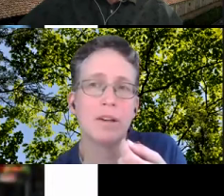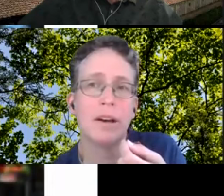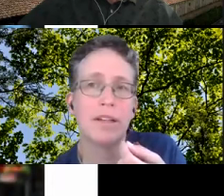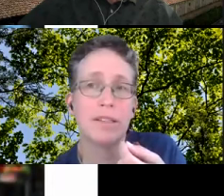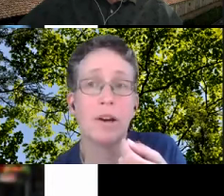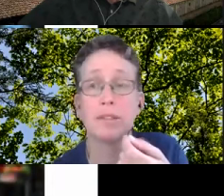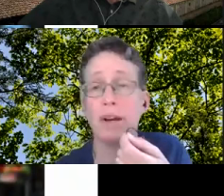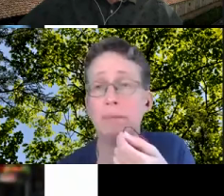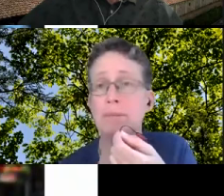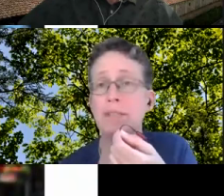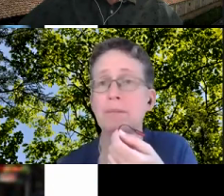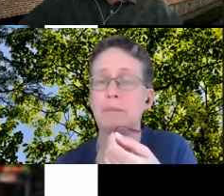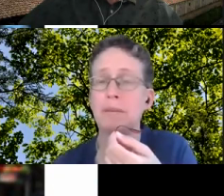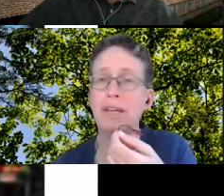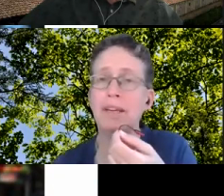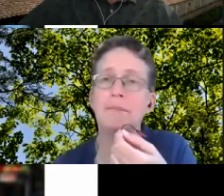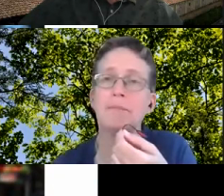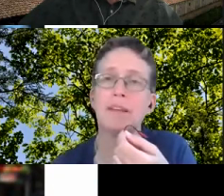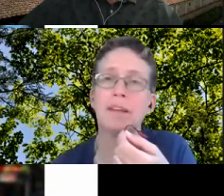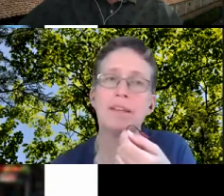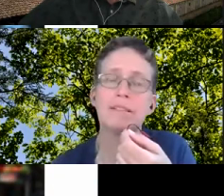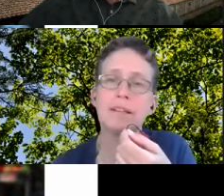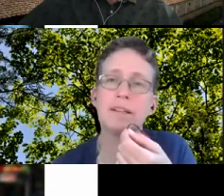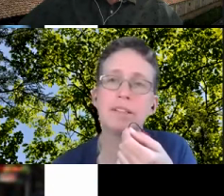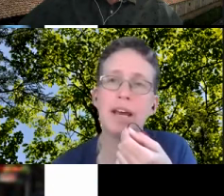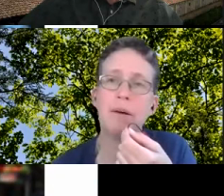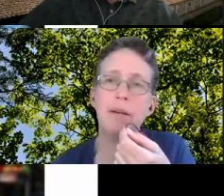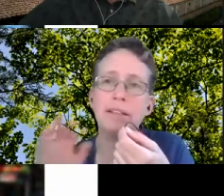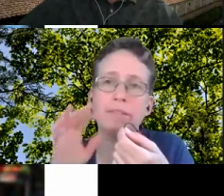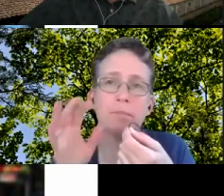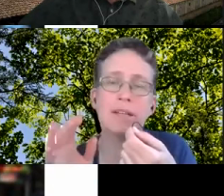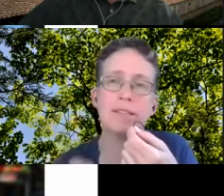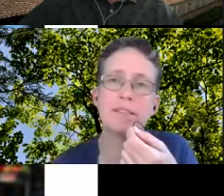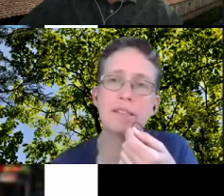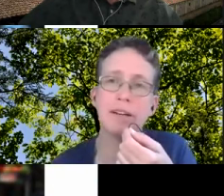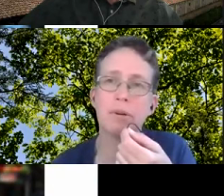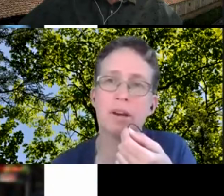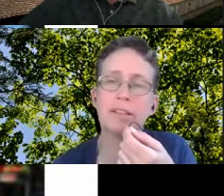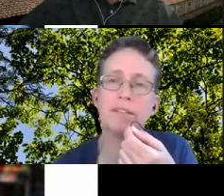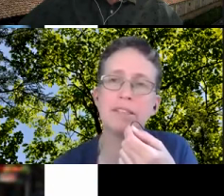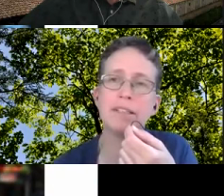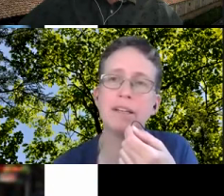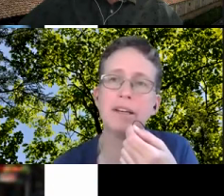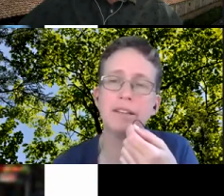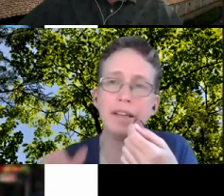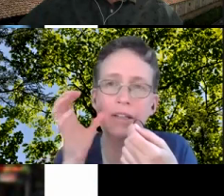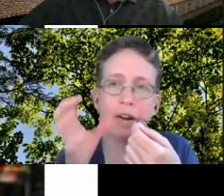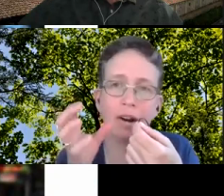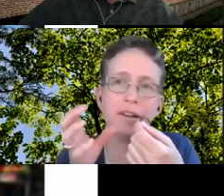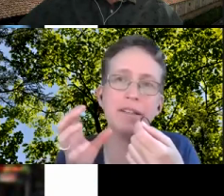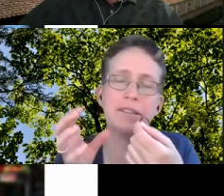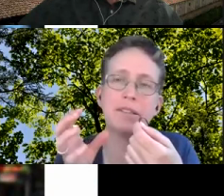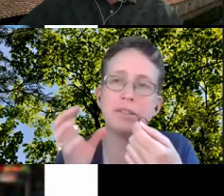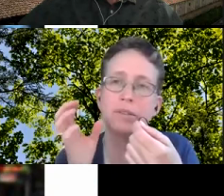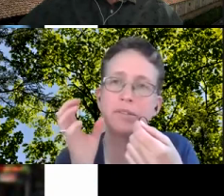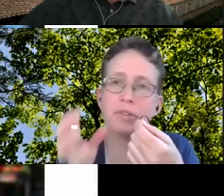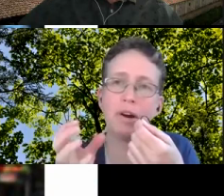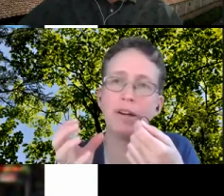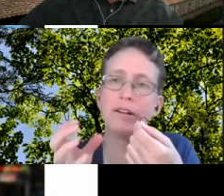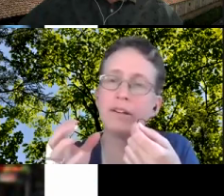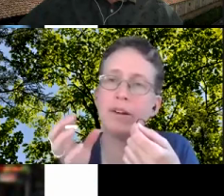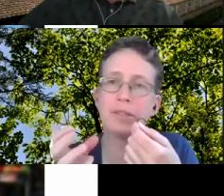that is a cause for optimism for me is just how many different places that I've worked and visited, that there are these sort